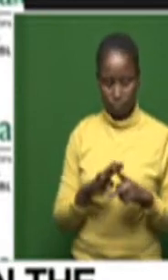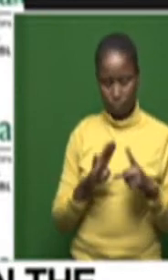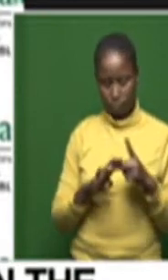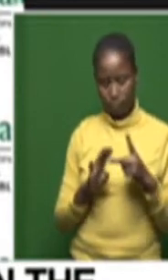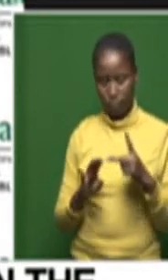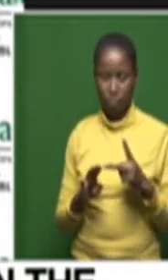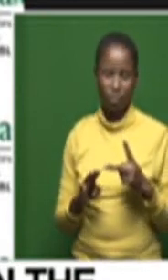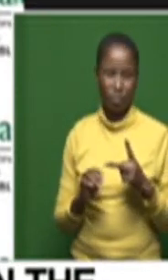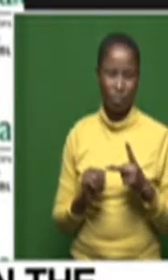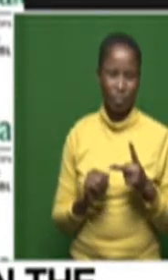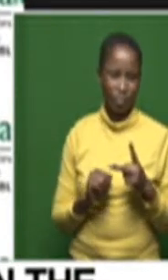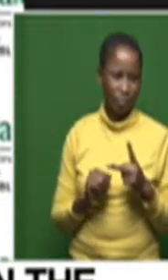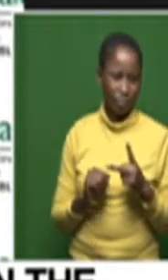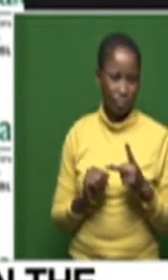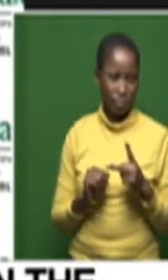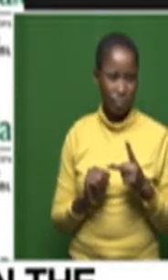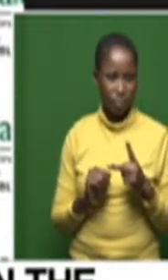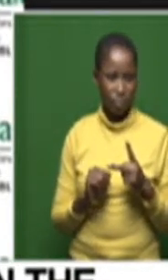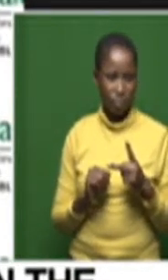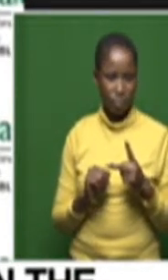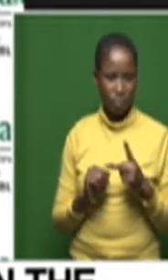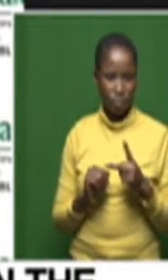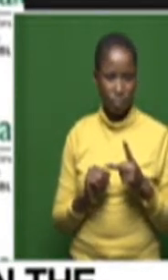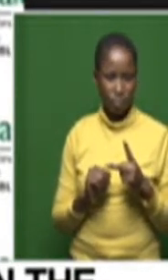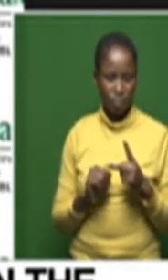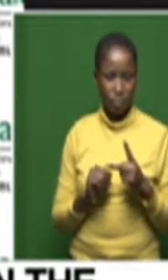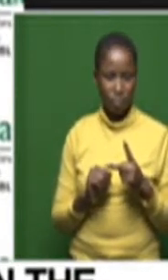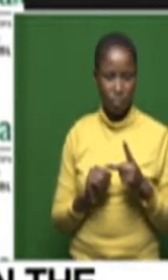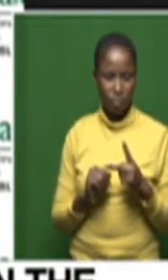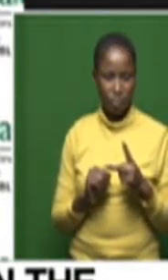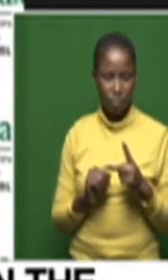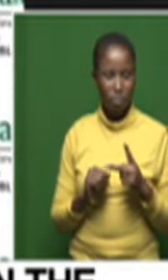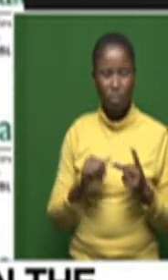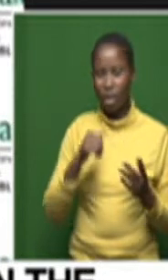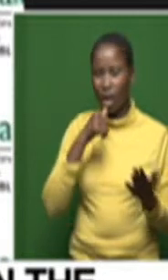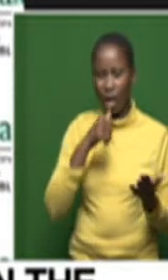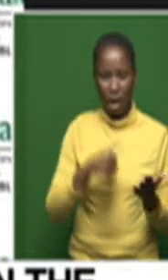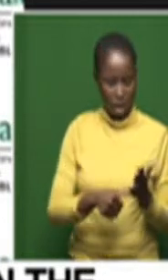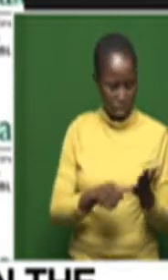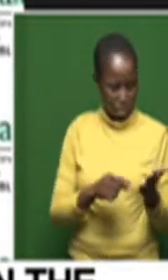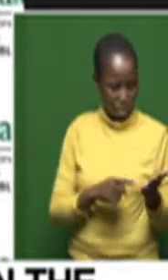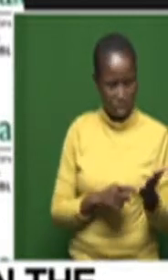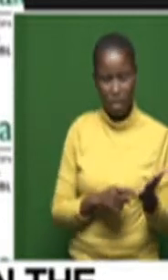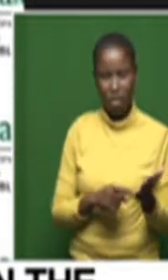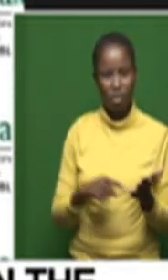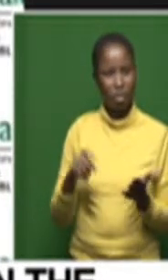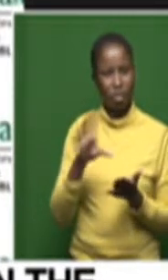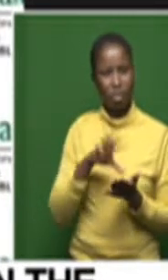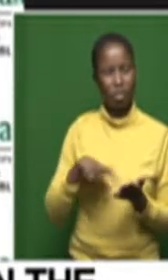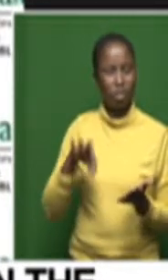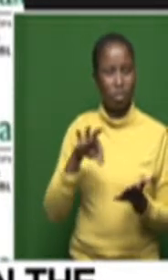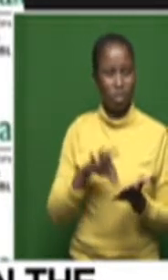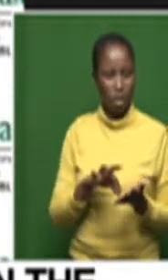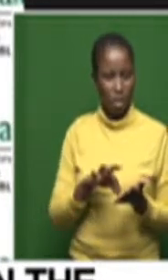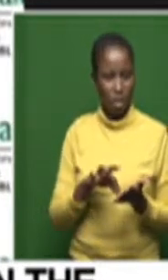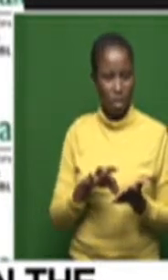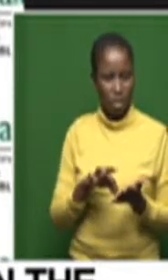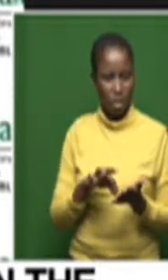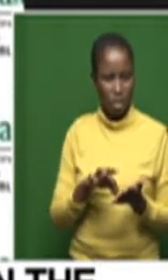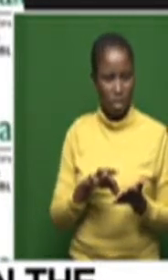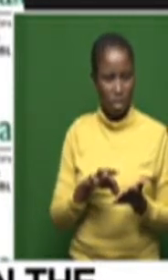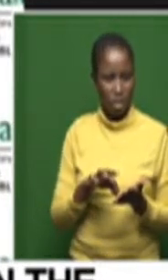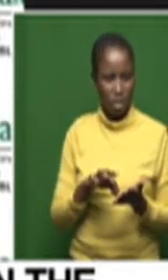is, why should we sign the waiver letter? Why should they sign a waiver